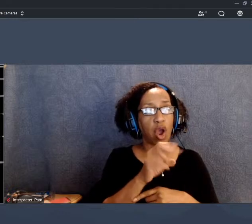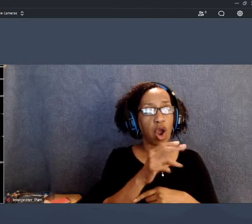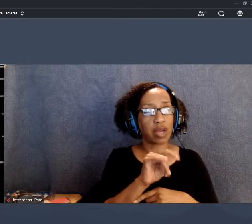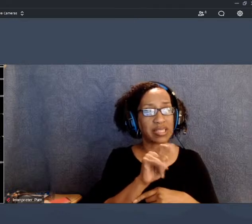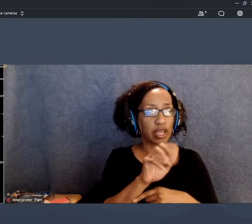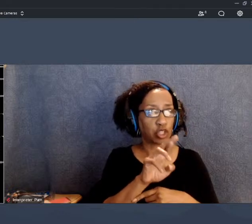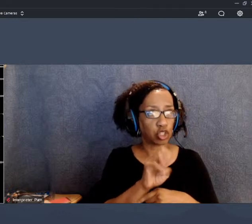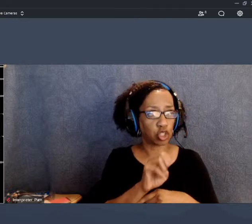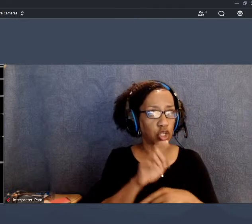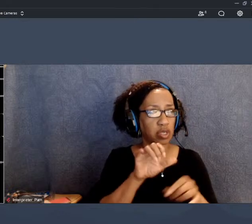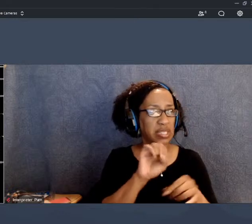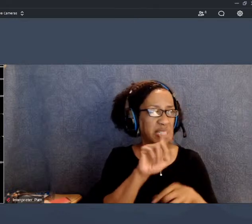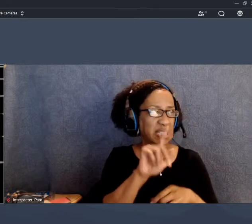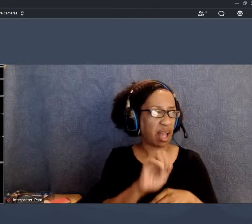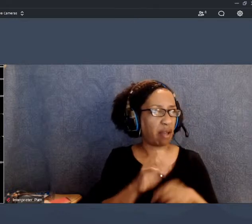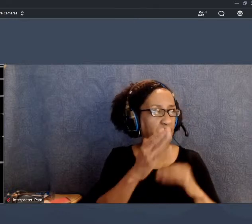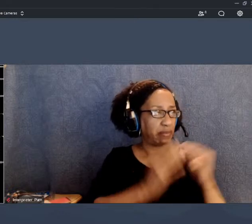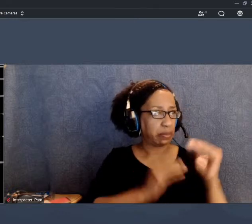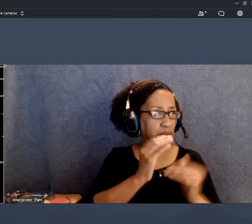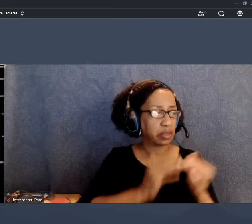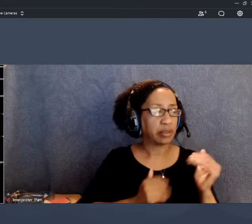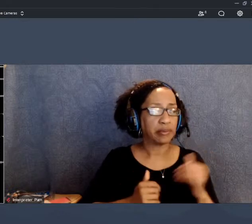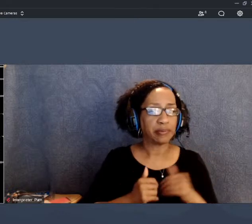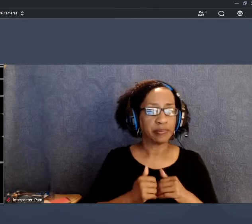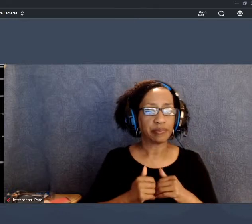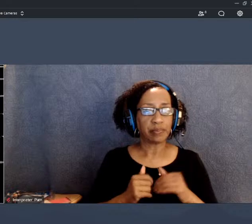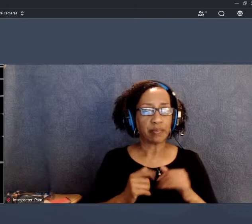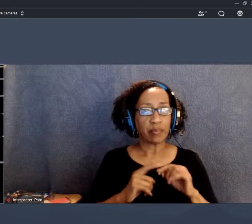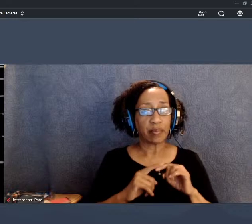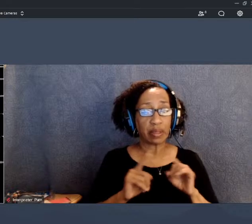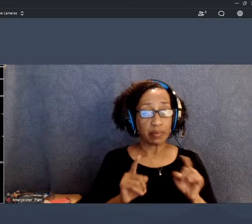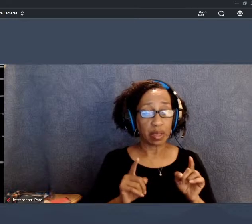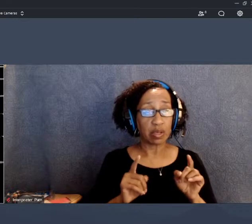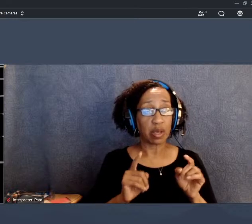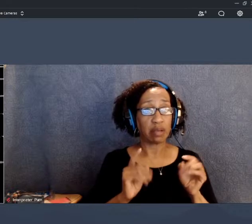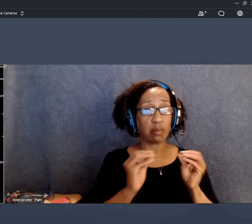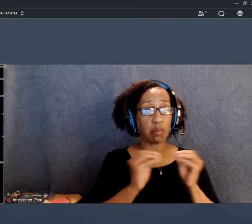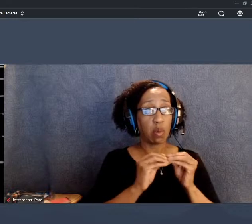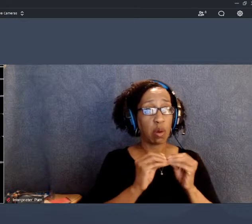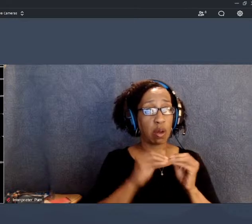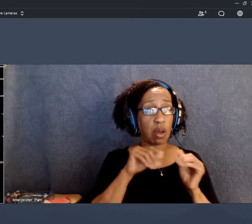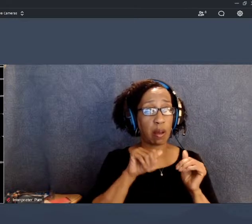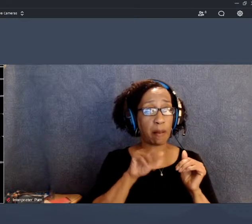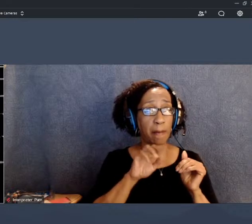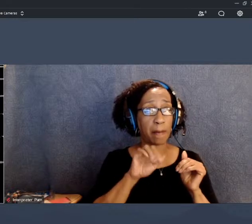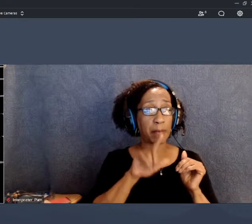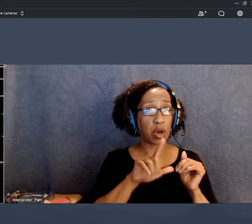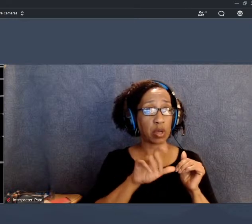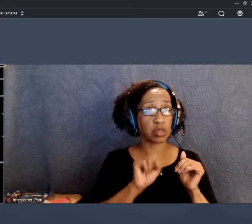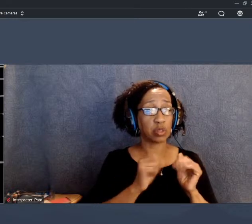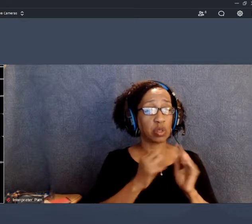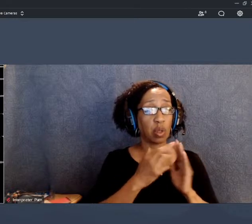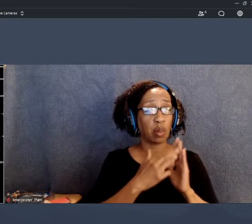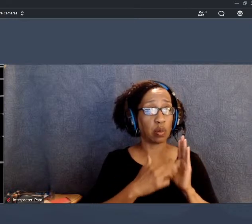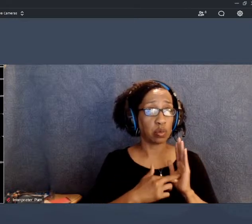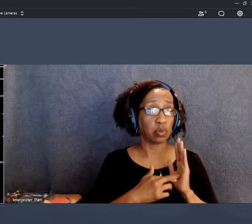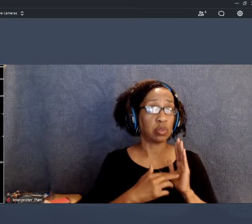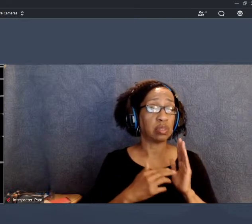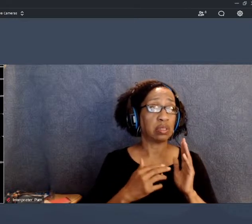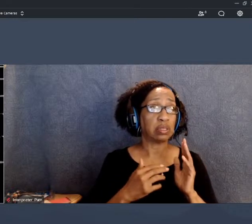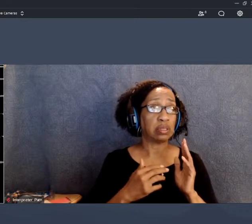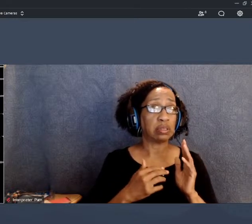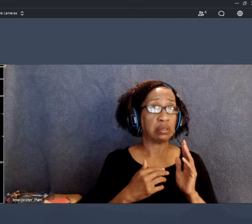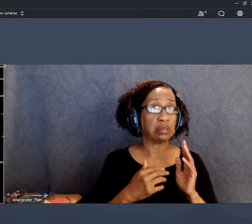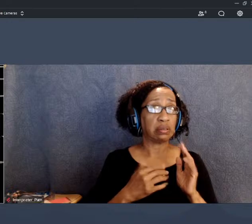to be written with a much greater number of parcels in mind. So the guidelines are going to be, just by